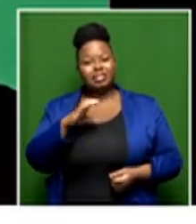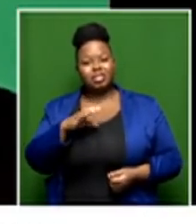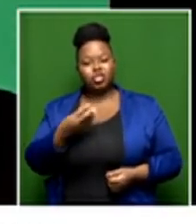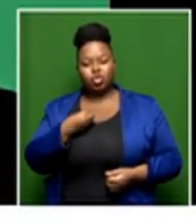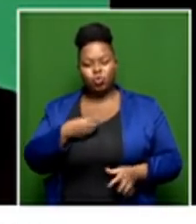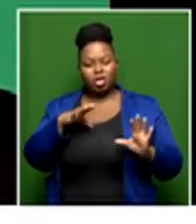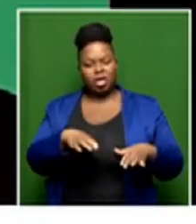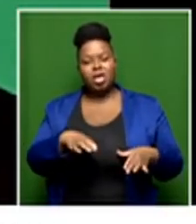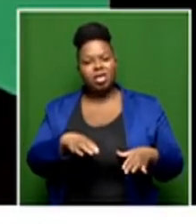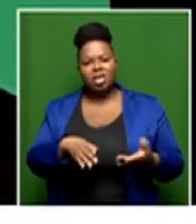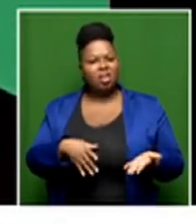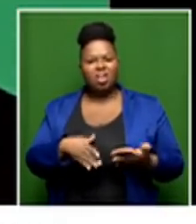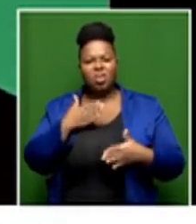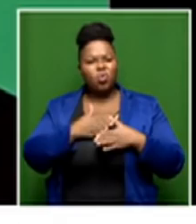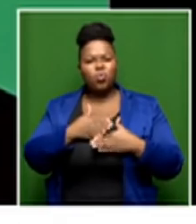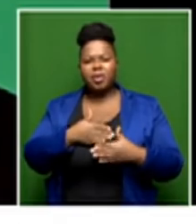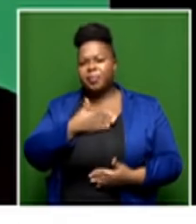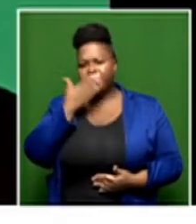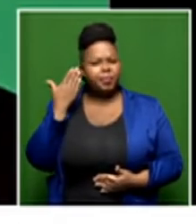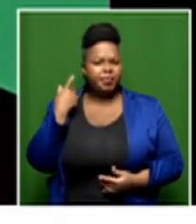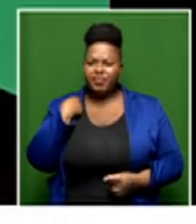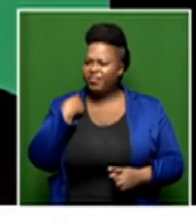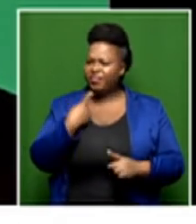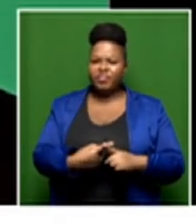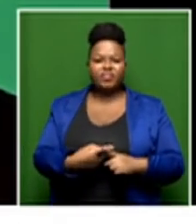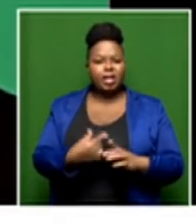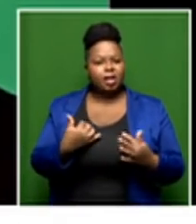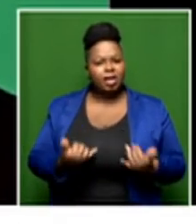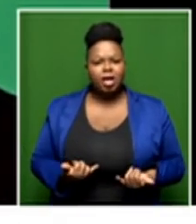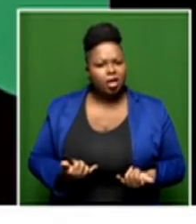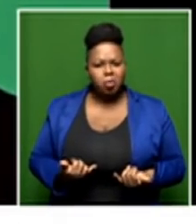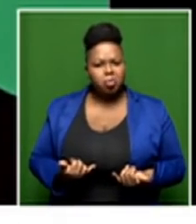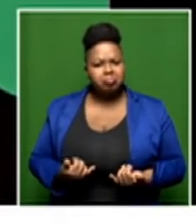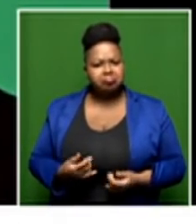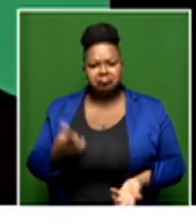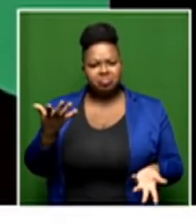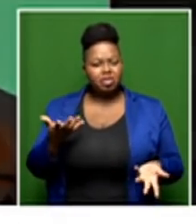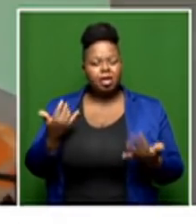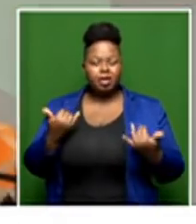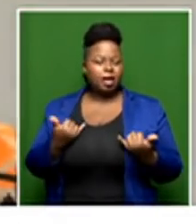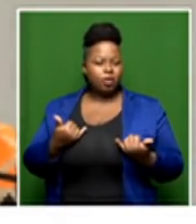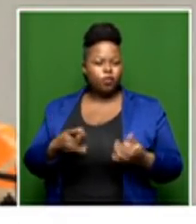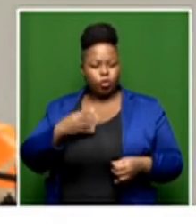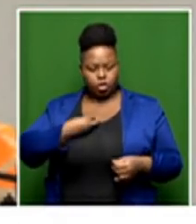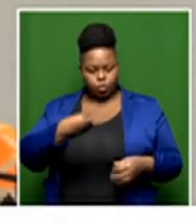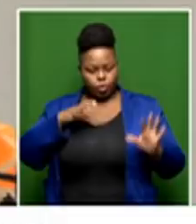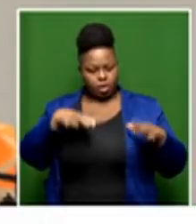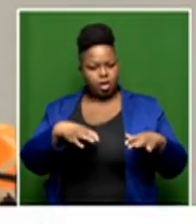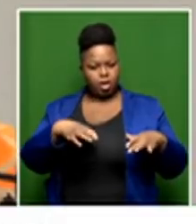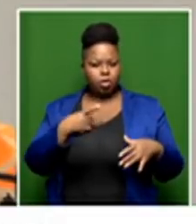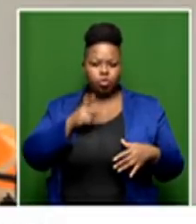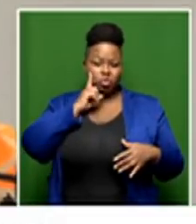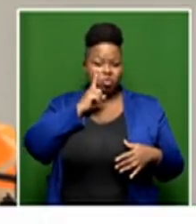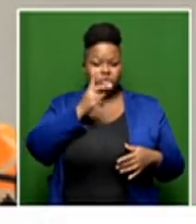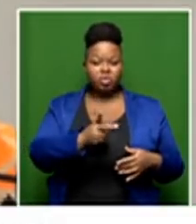League and where they find themselves now. When it comes to the autonomy of the Youth League and how much